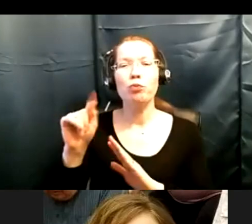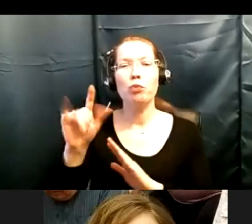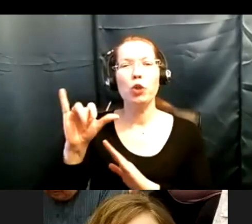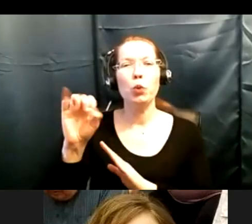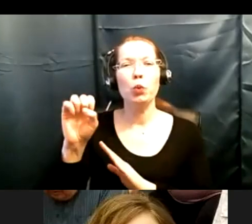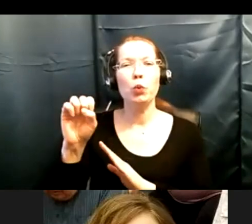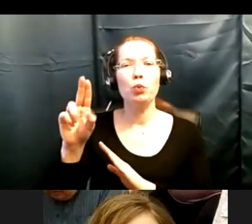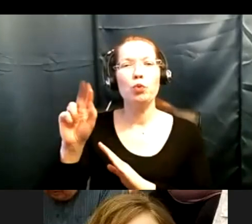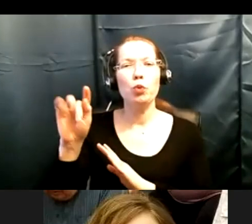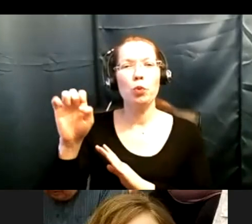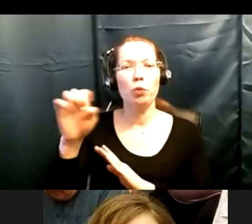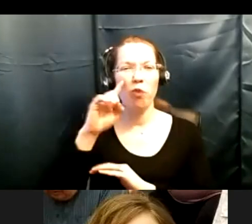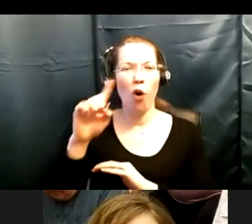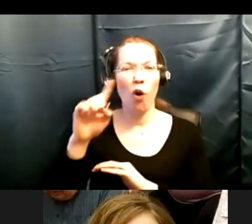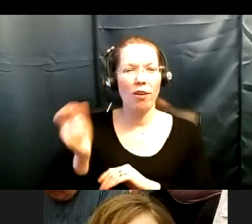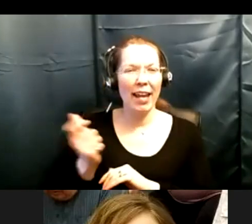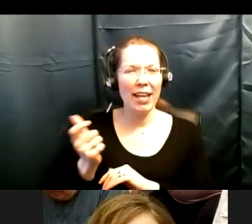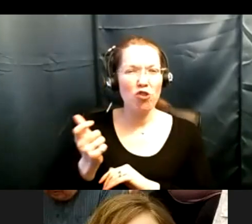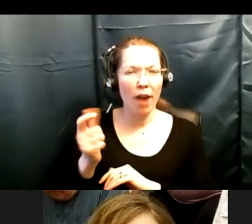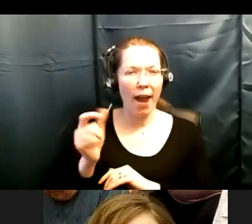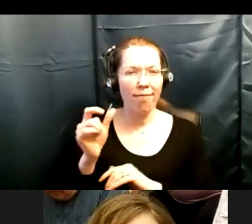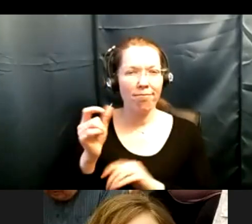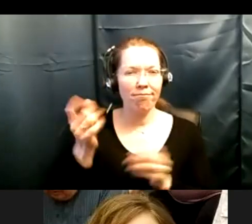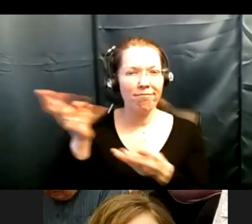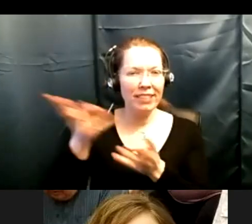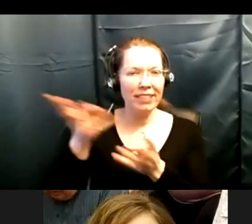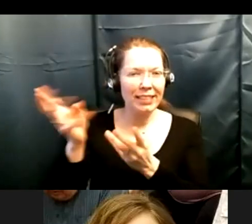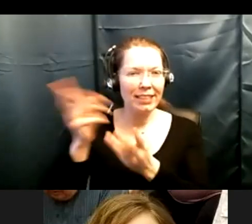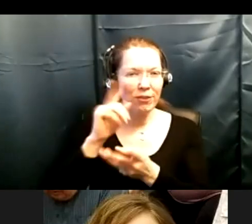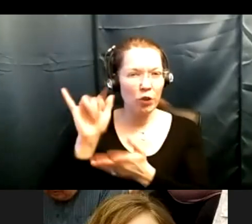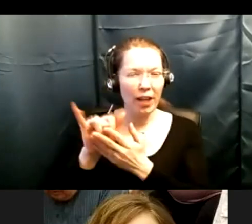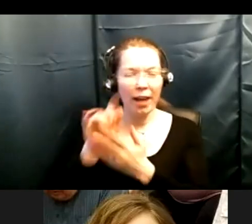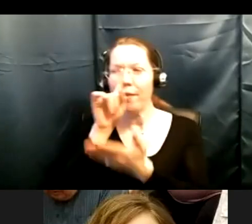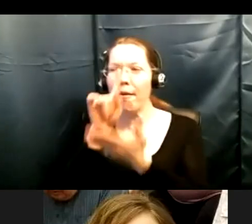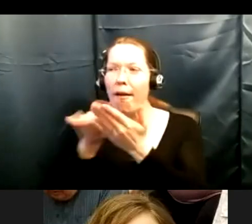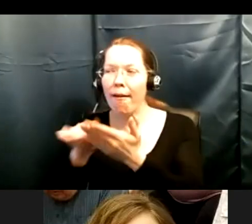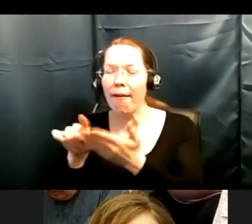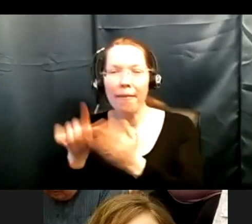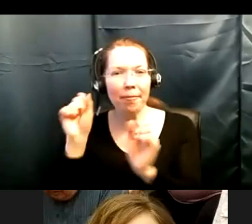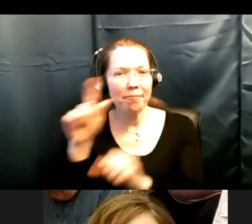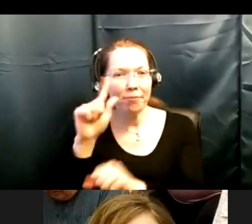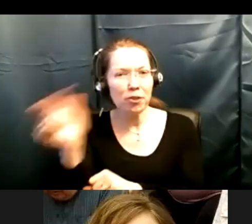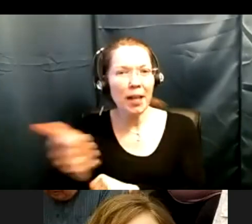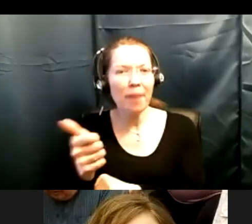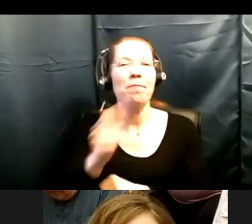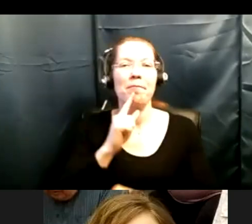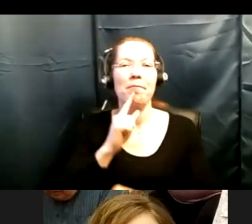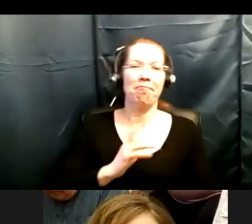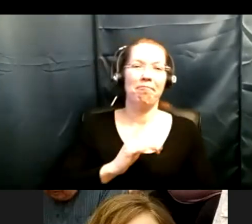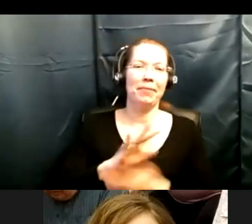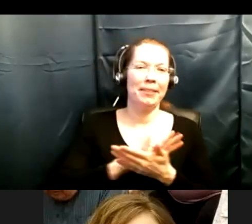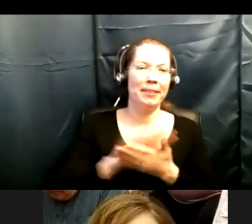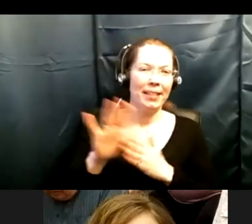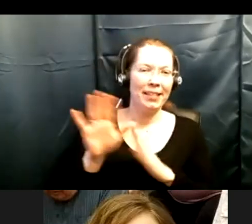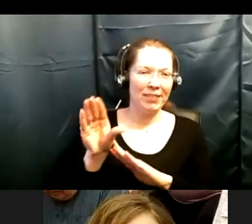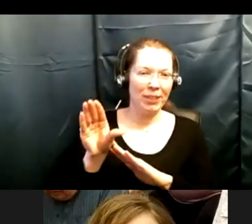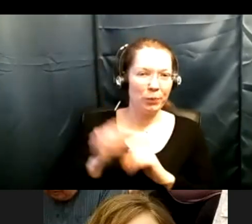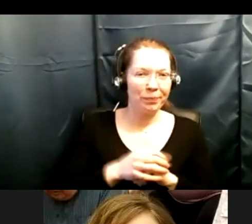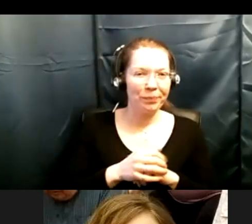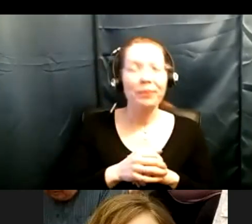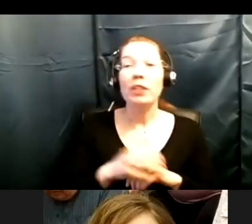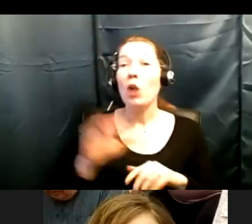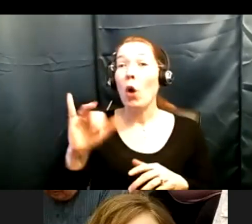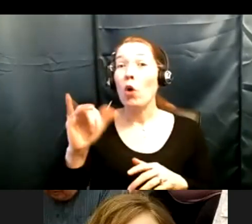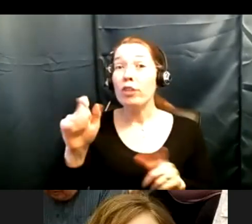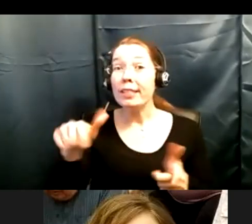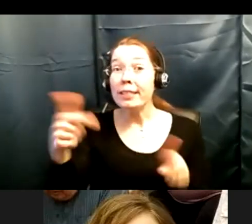Instagram feeds that you can go and check out. But I thought that came out really nice. All right, Chris,